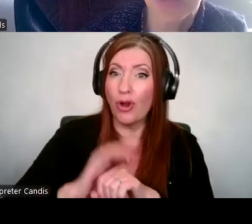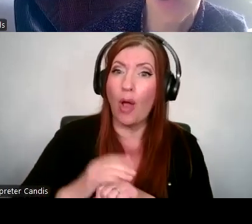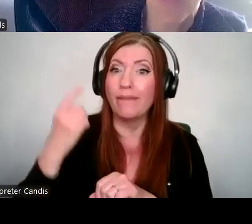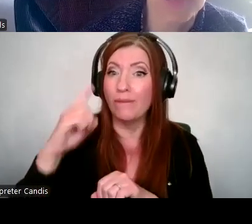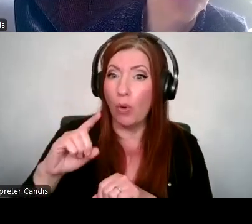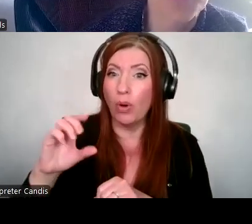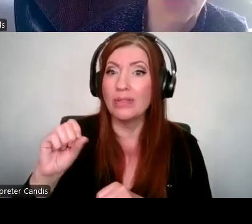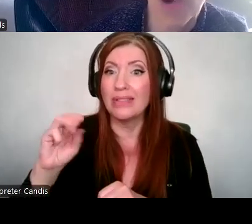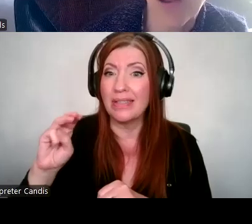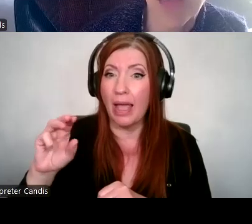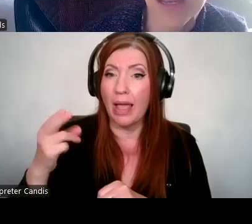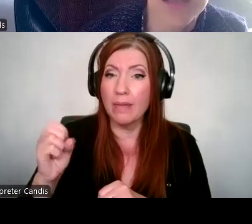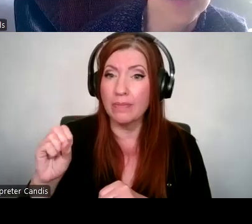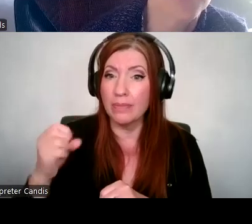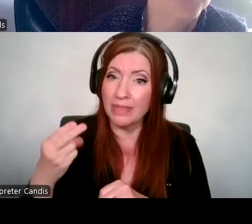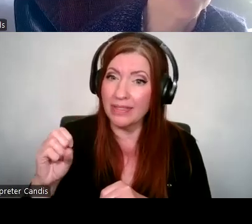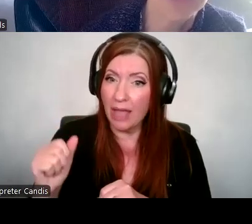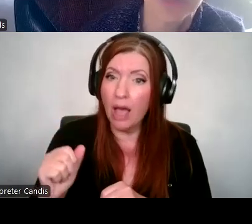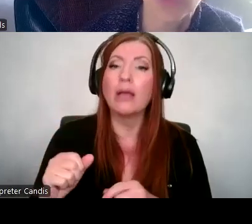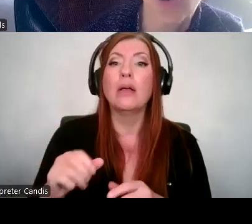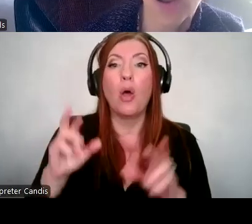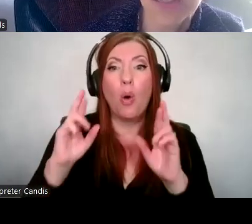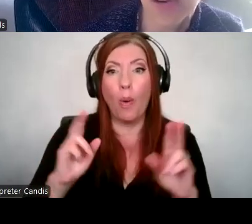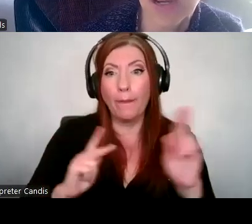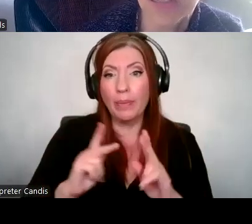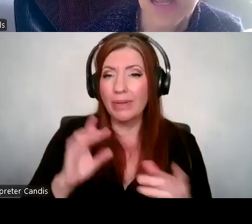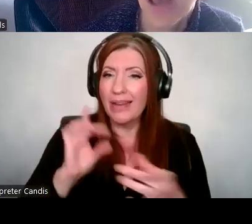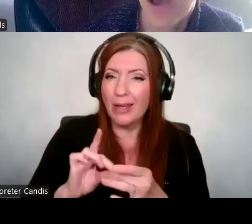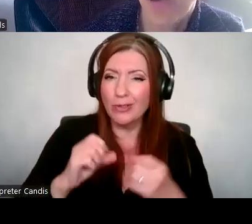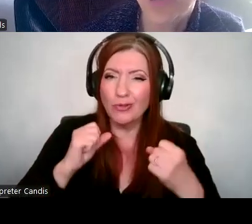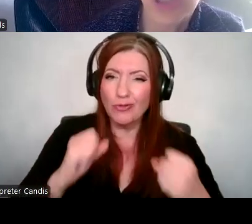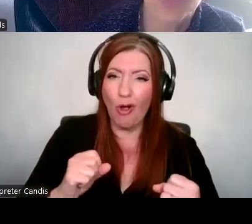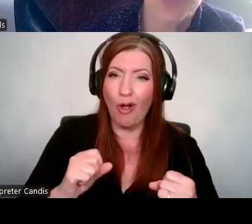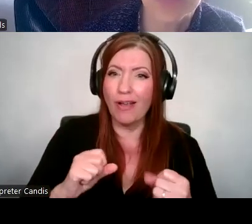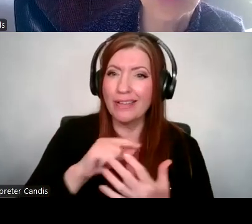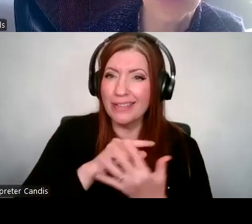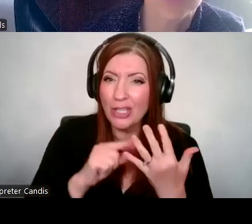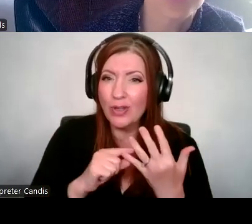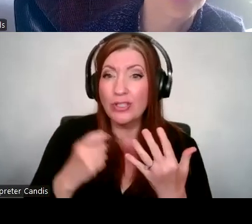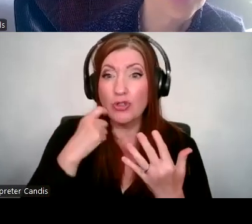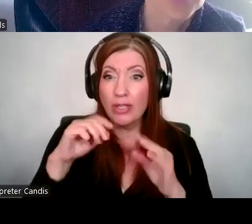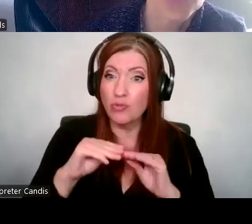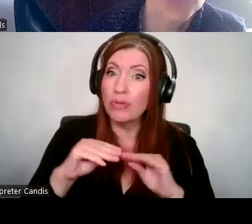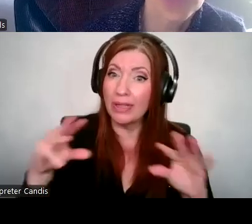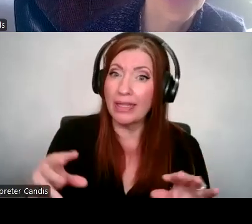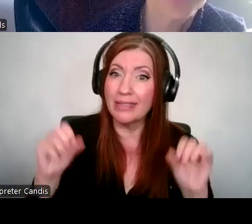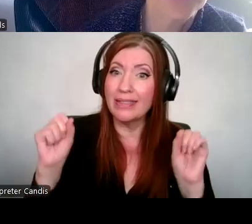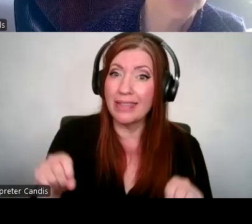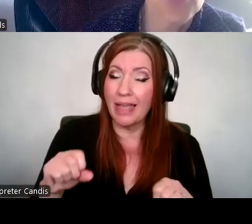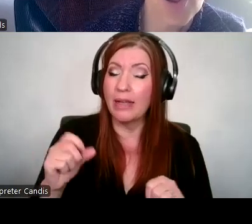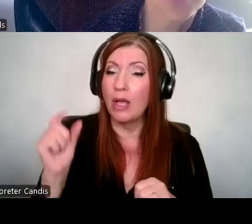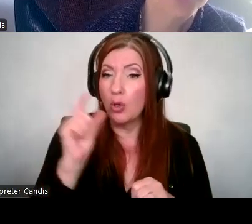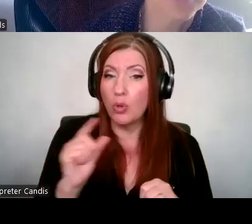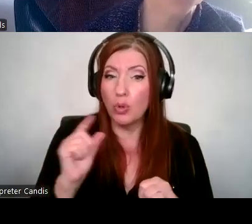SAMHSA, and hopefully people are aware that the Connected and Strong series was just released, and you can Google Connected